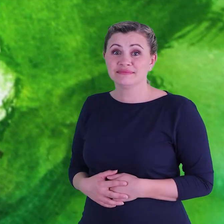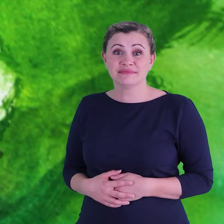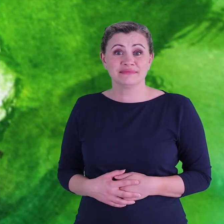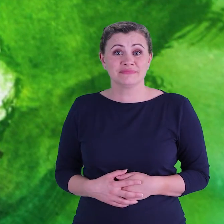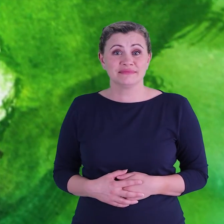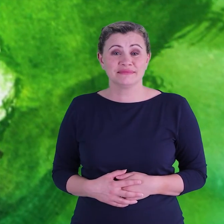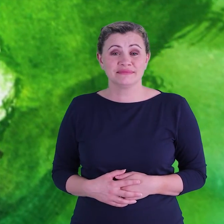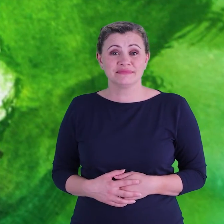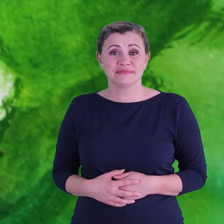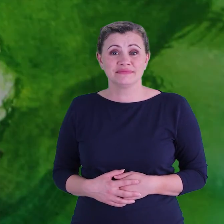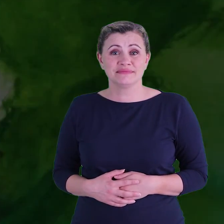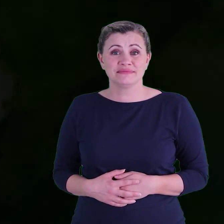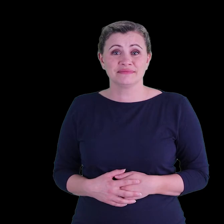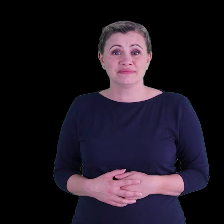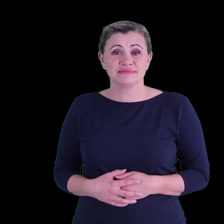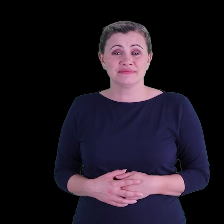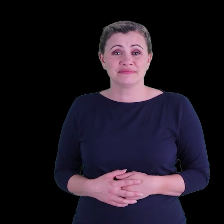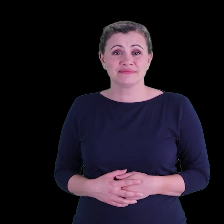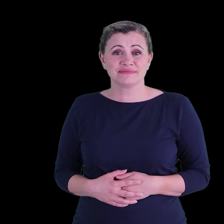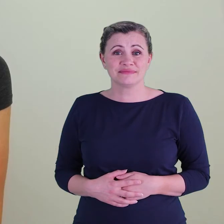human friend.